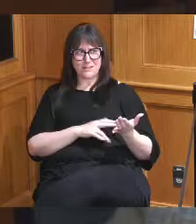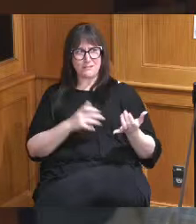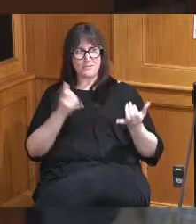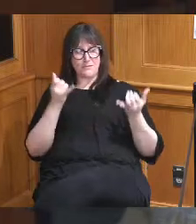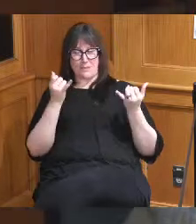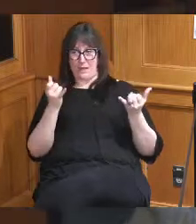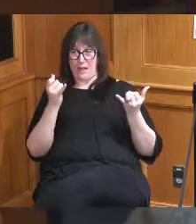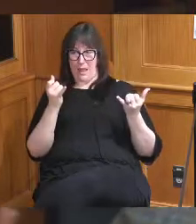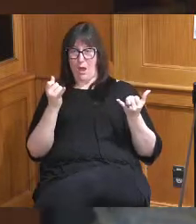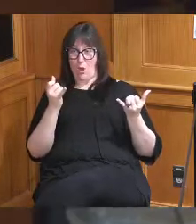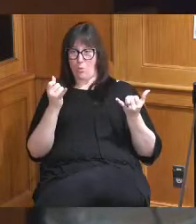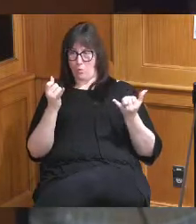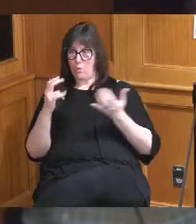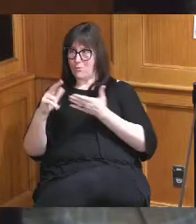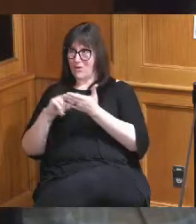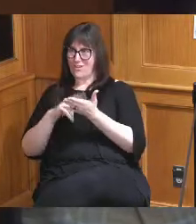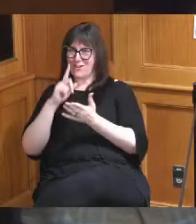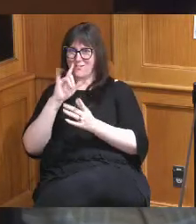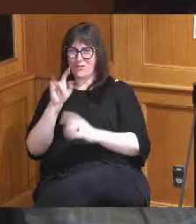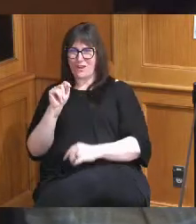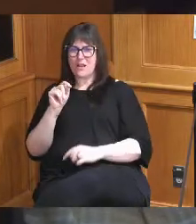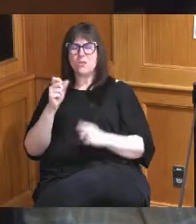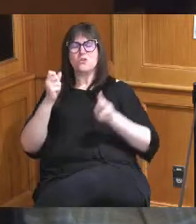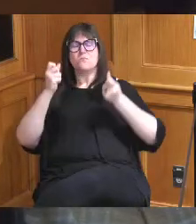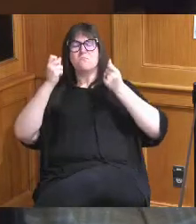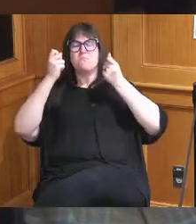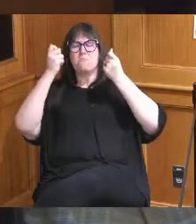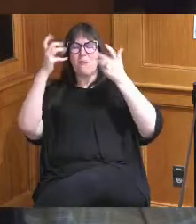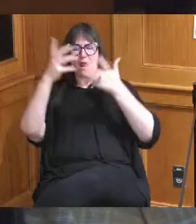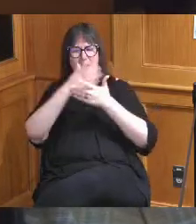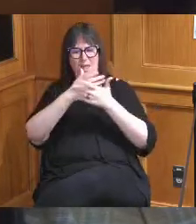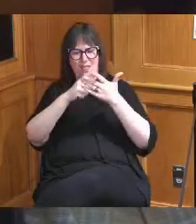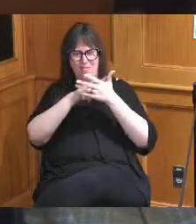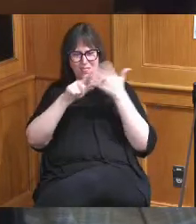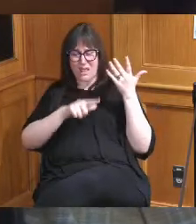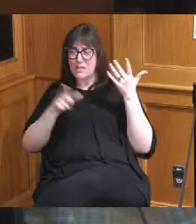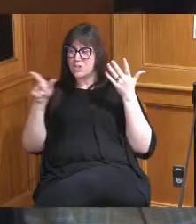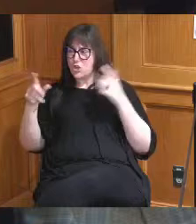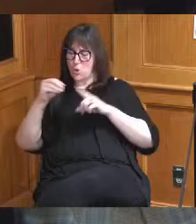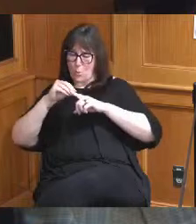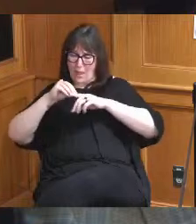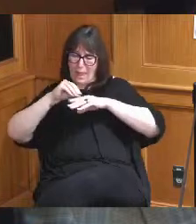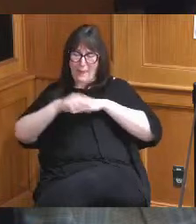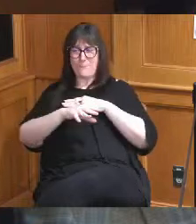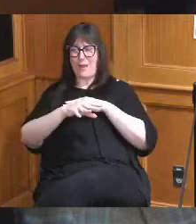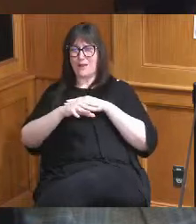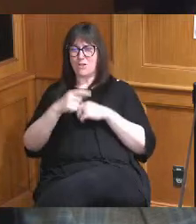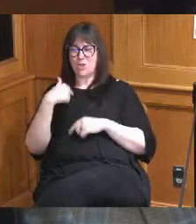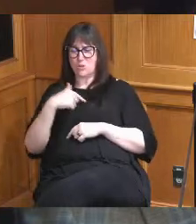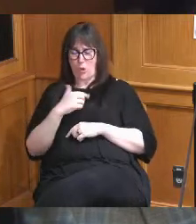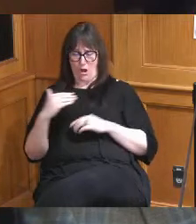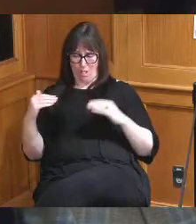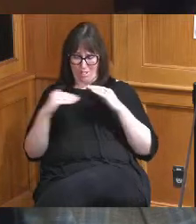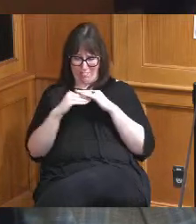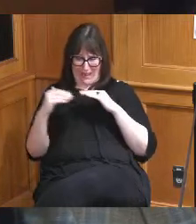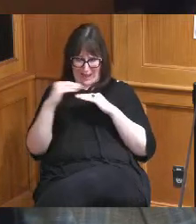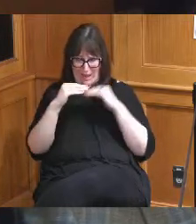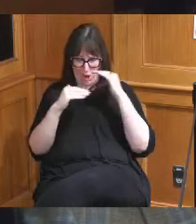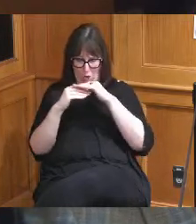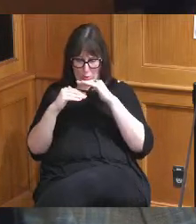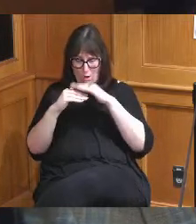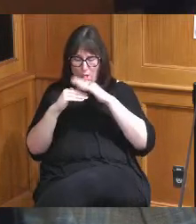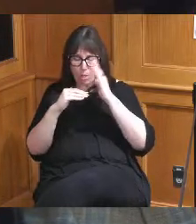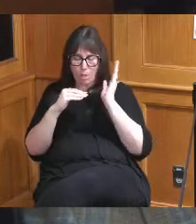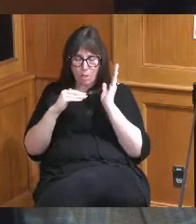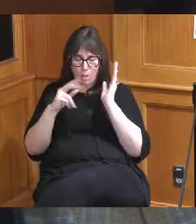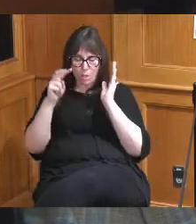those contracts. So there's so many things that you have impacted because we're looking at every single layer. And then, by the way, Robert, we